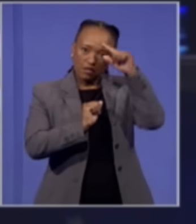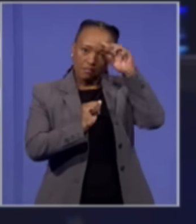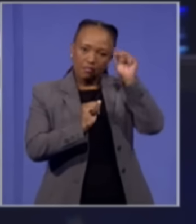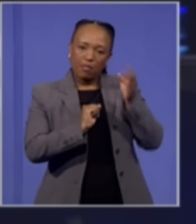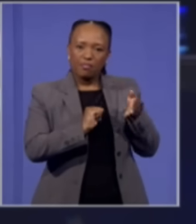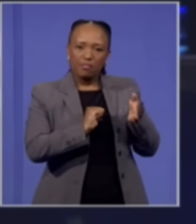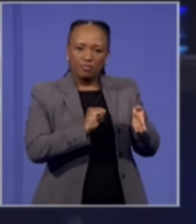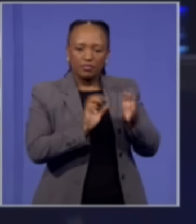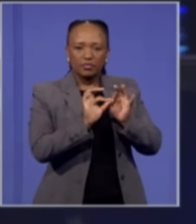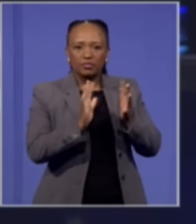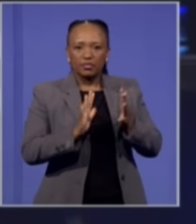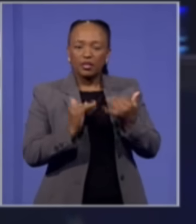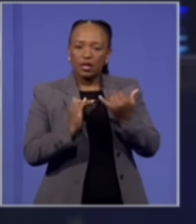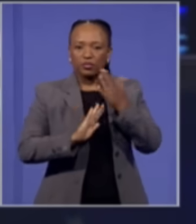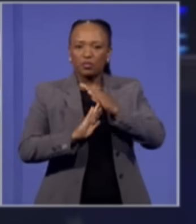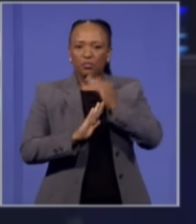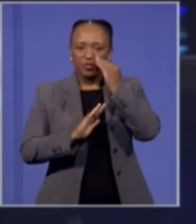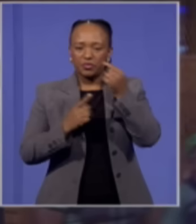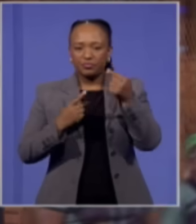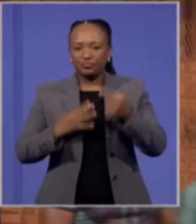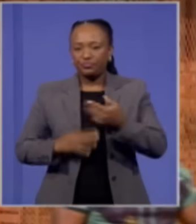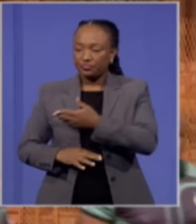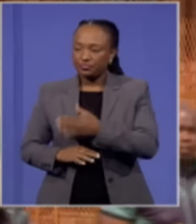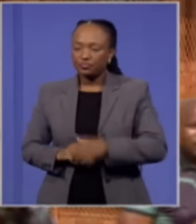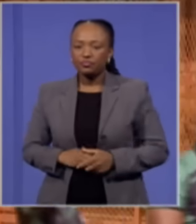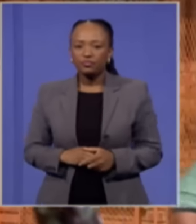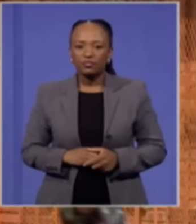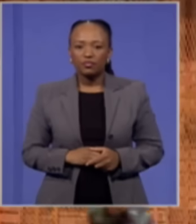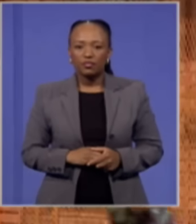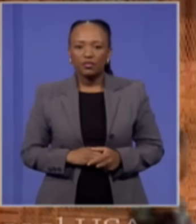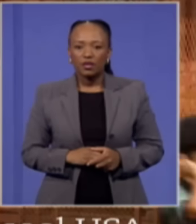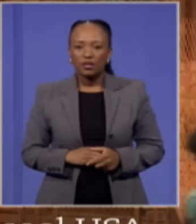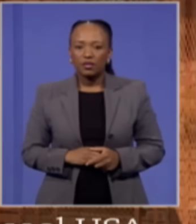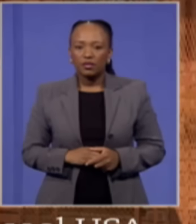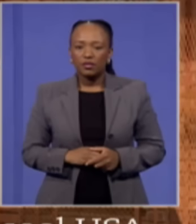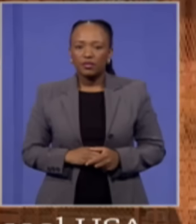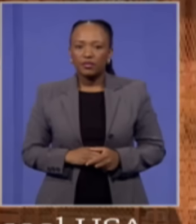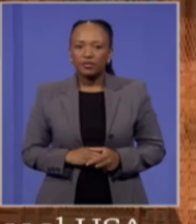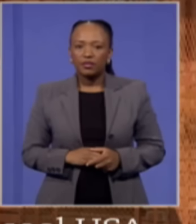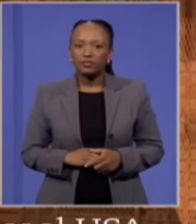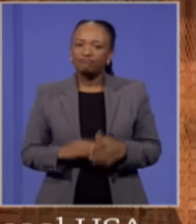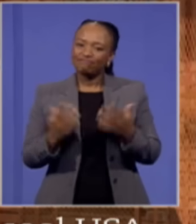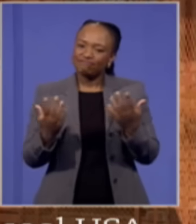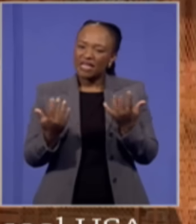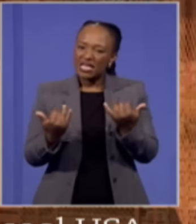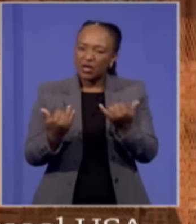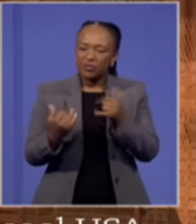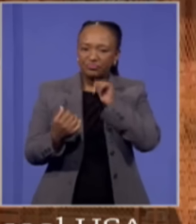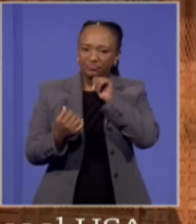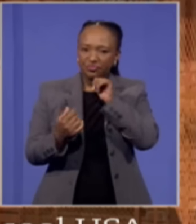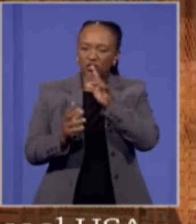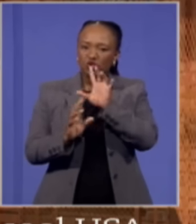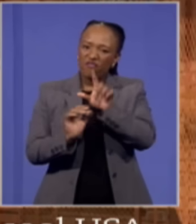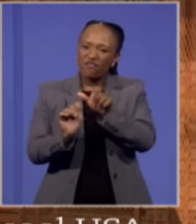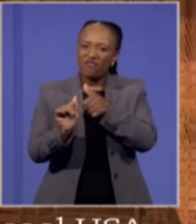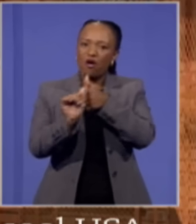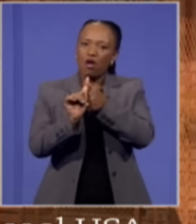di thakgoleka o lekola dihloho. We have now to follow all the diplomatic protocols and processes